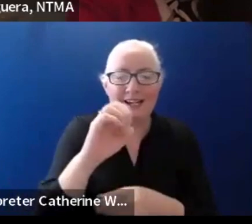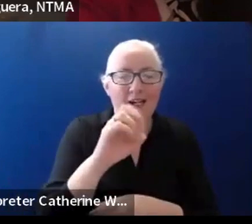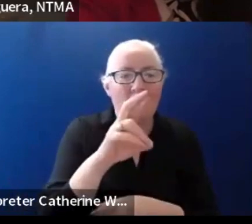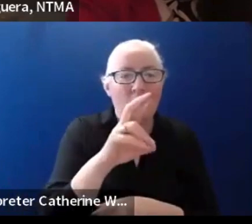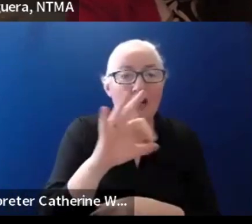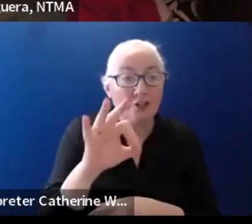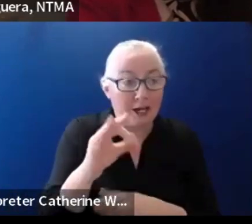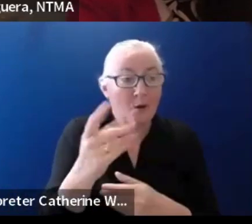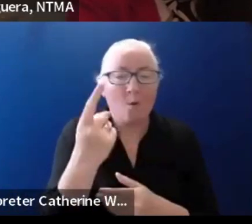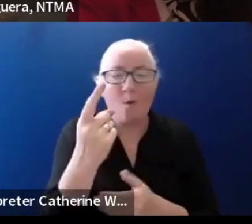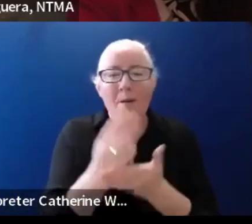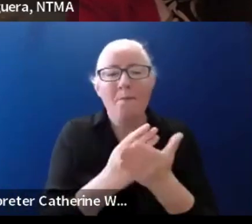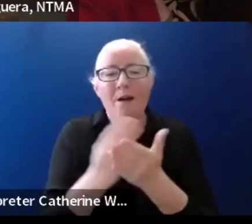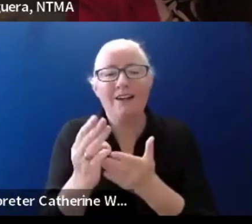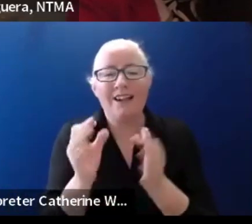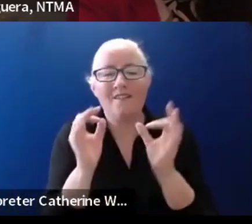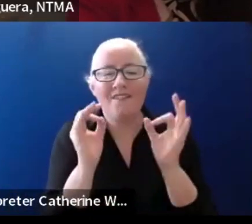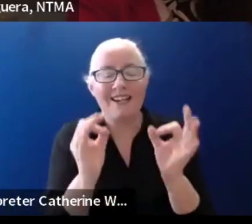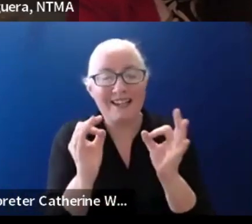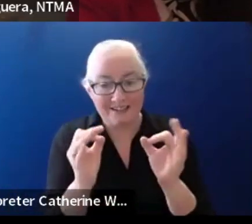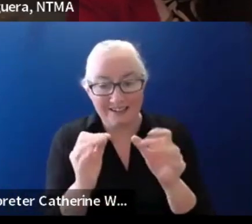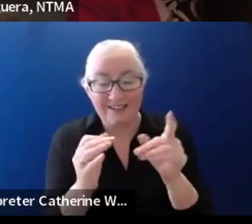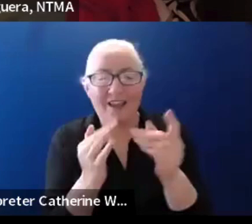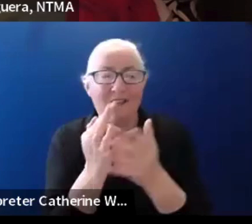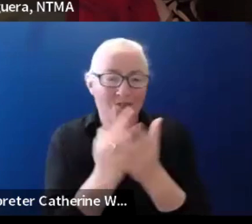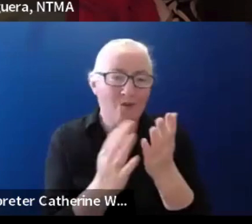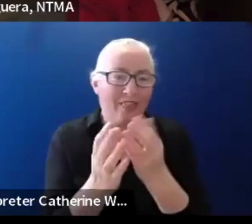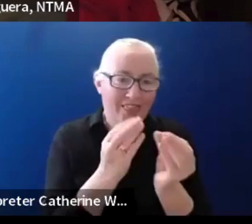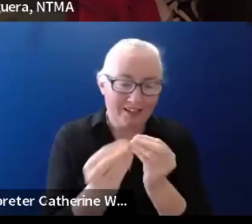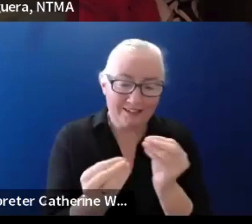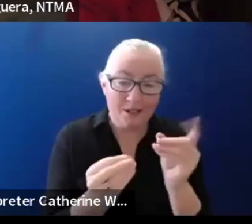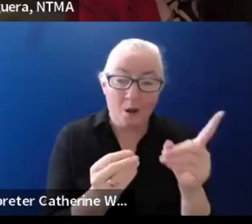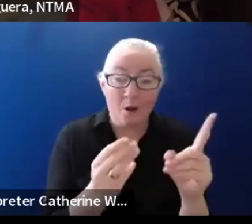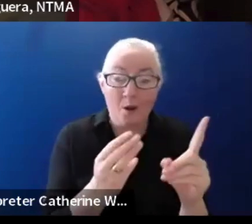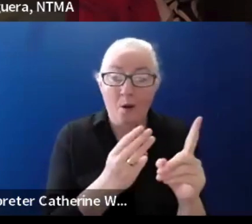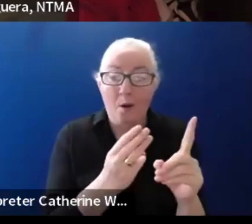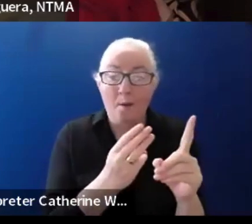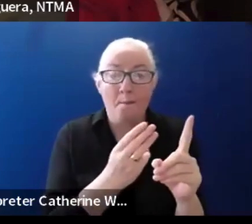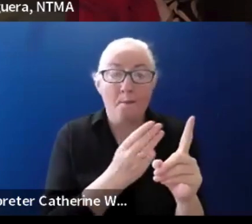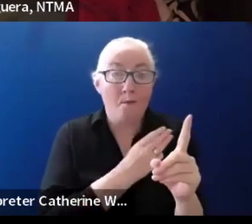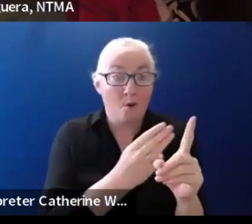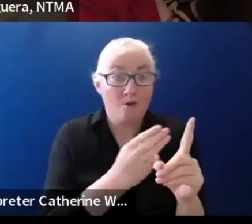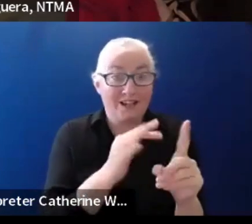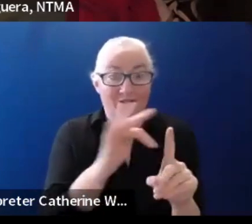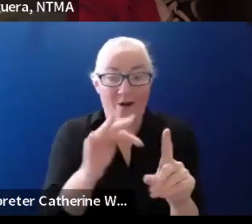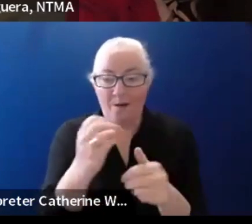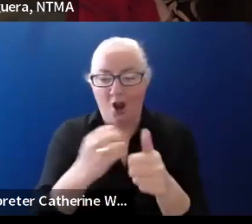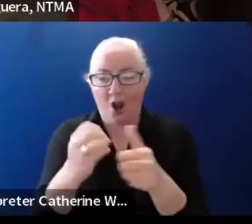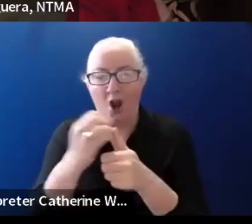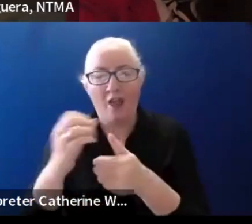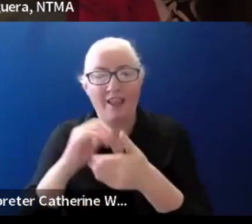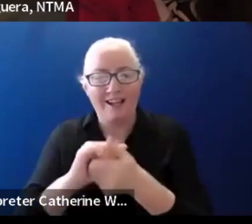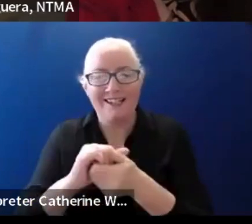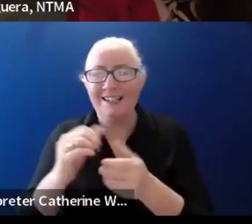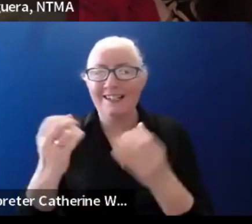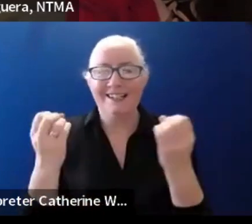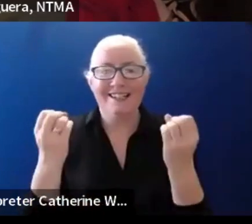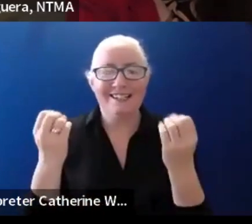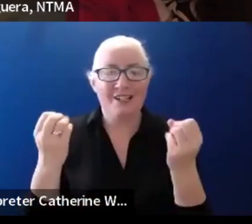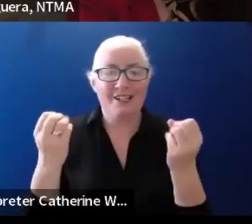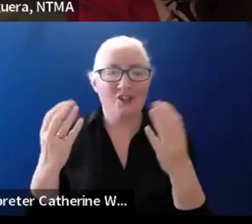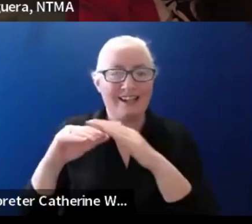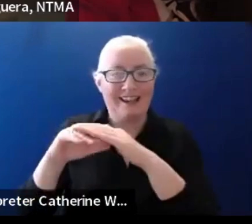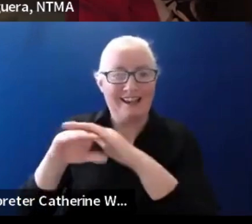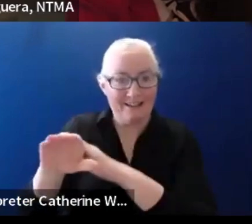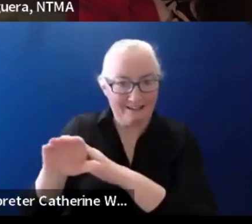been fantastic on the back of that initiative as well is a few things. A proposal then came from another colleague around Sisters In. So Sisters In